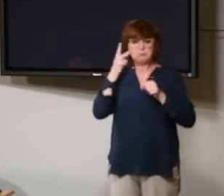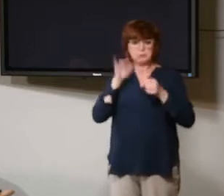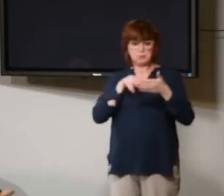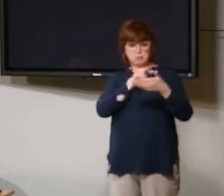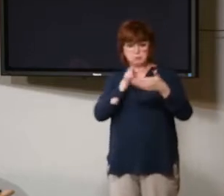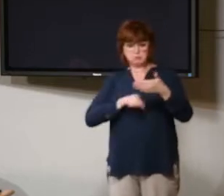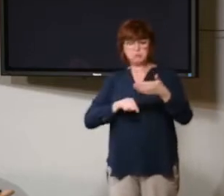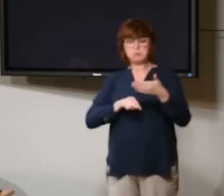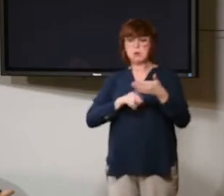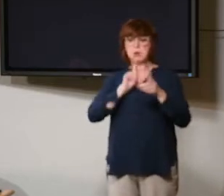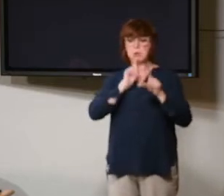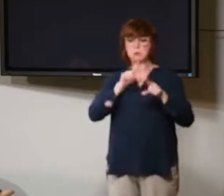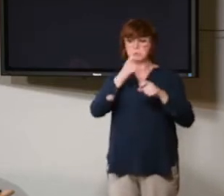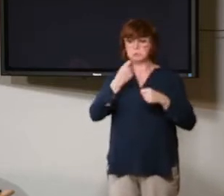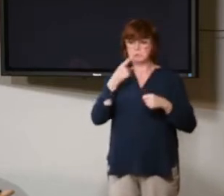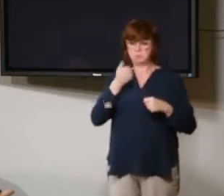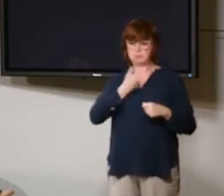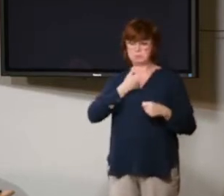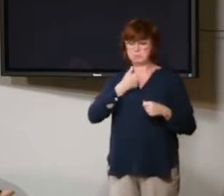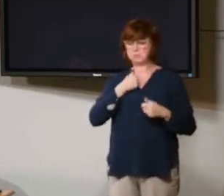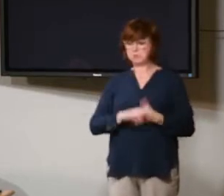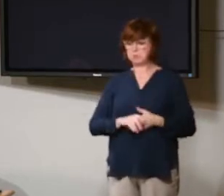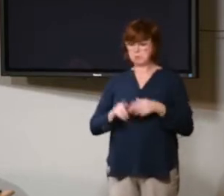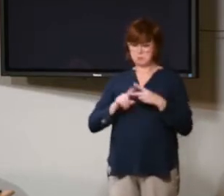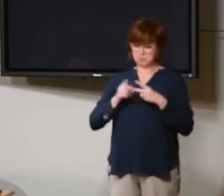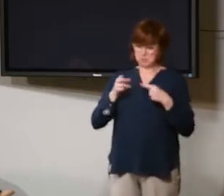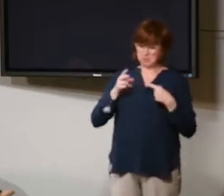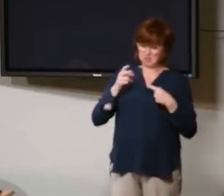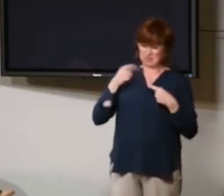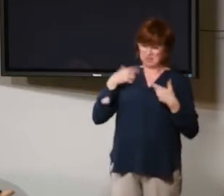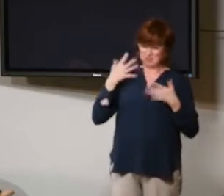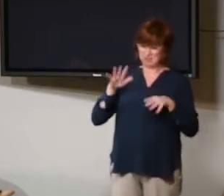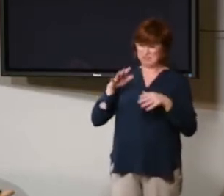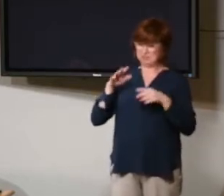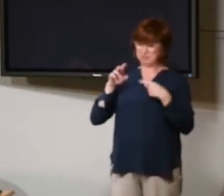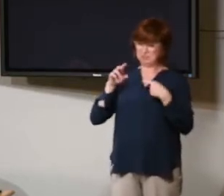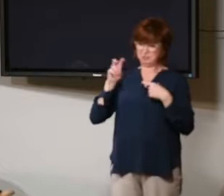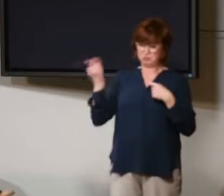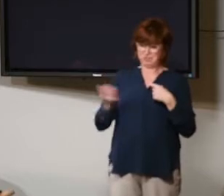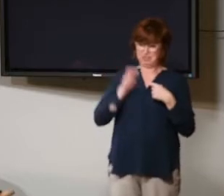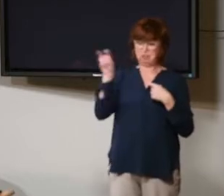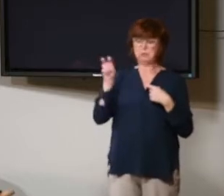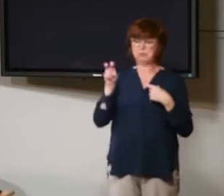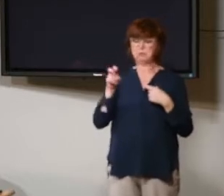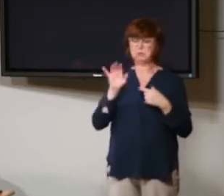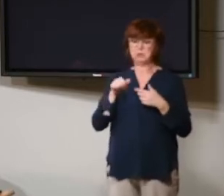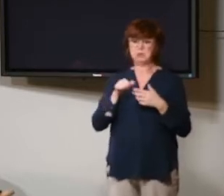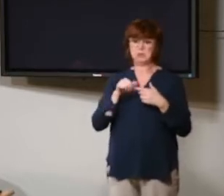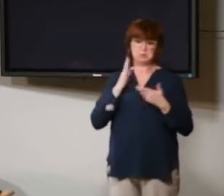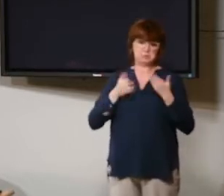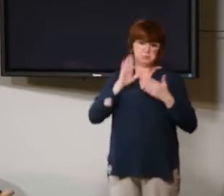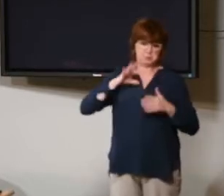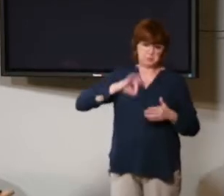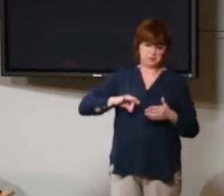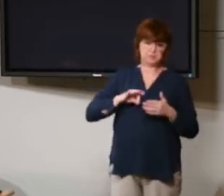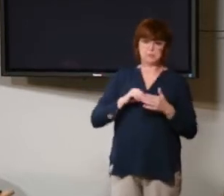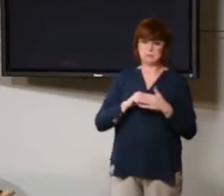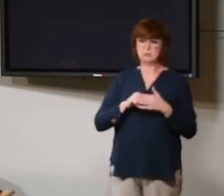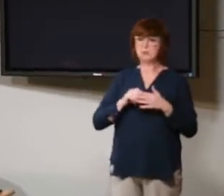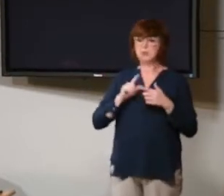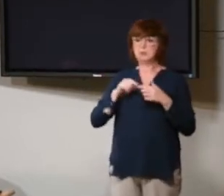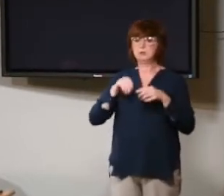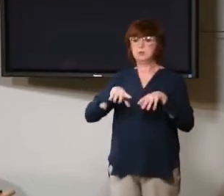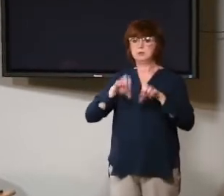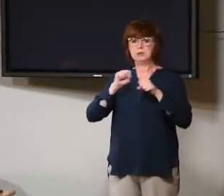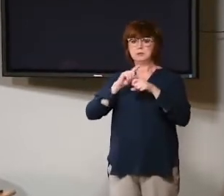without travel history, the symptoms suggest that they could benefit from getting a COVID-19 test. Thank you. Thanks very much, Doctor. We have